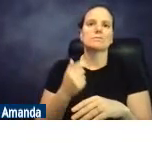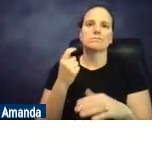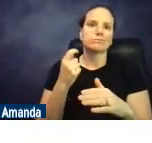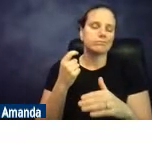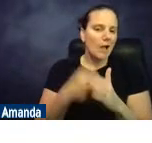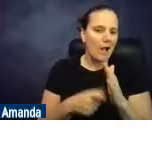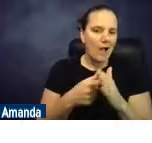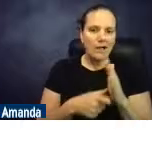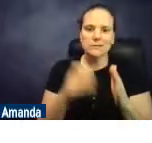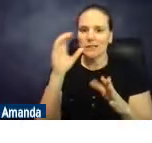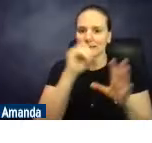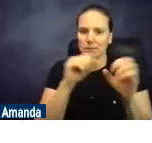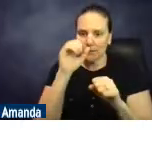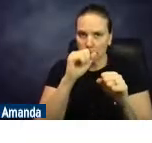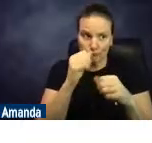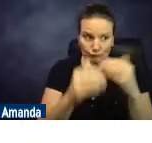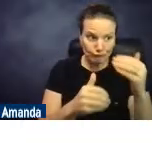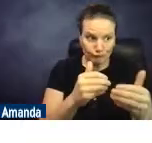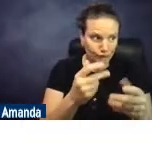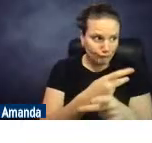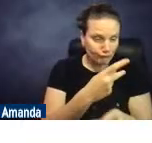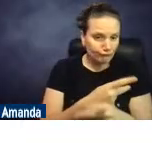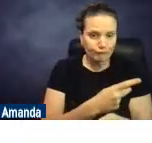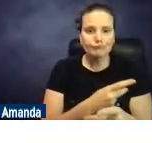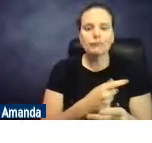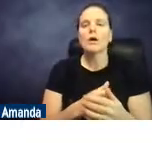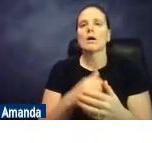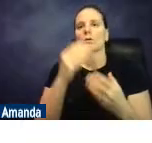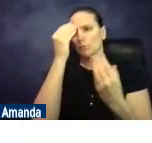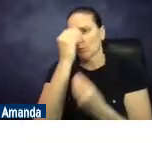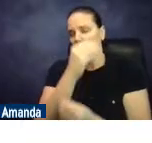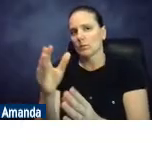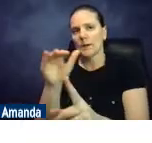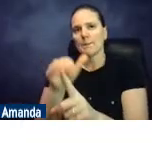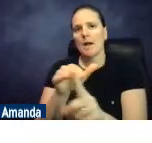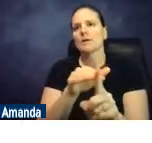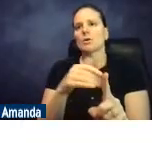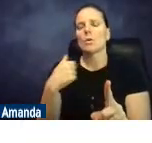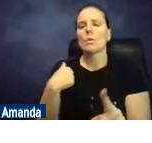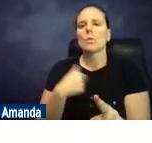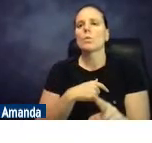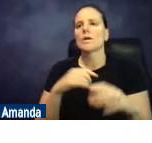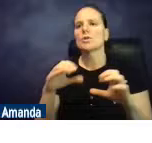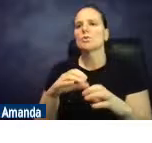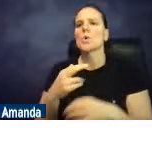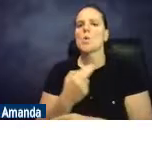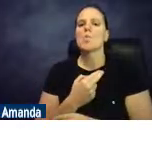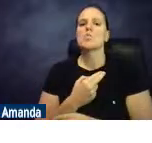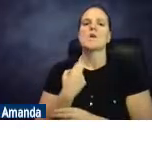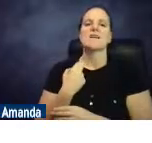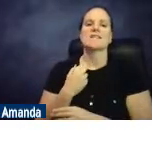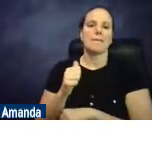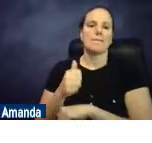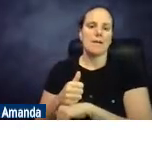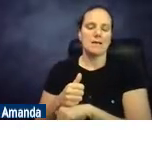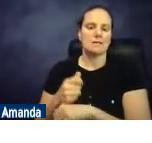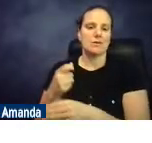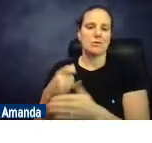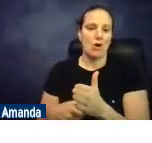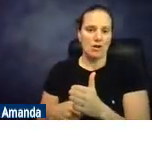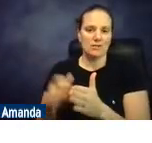estimate. So just a reminder that we do a risk-based cost estimating